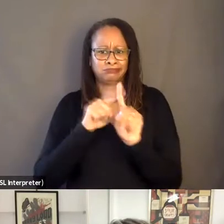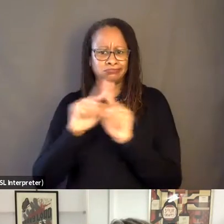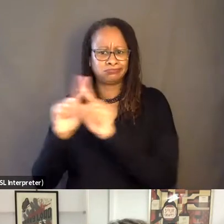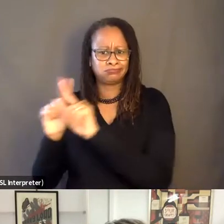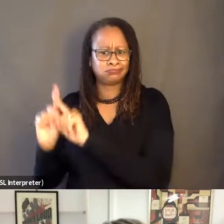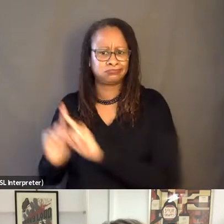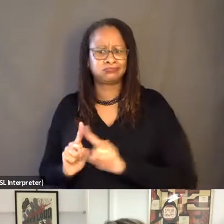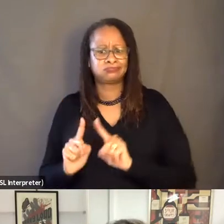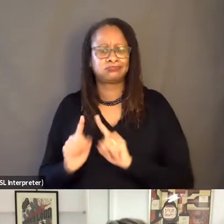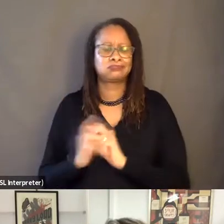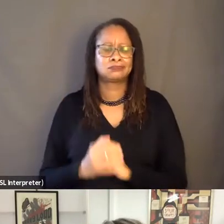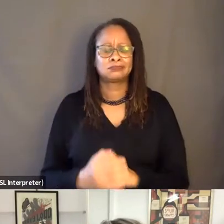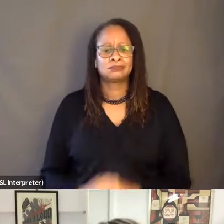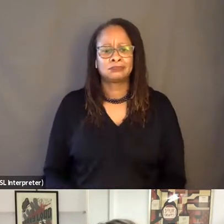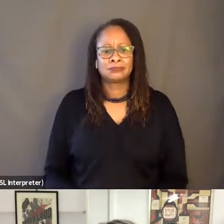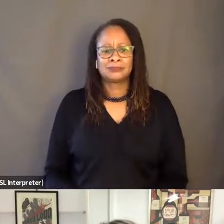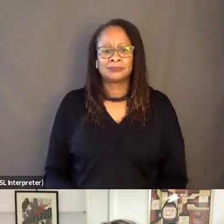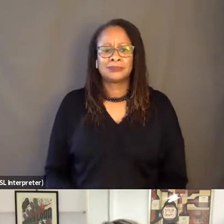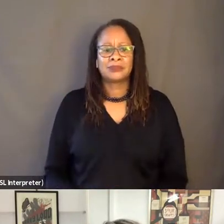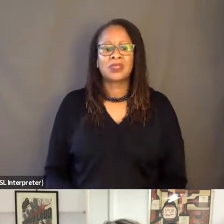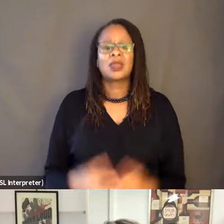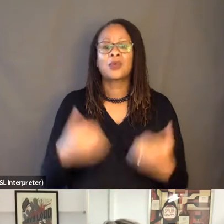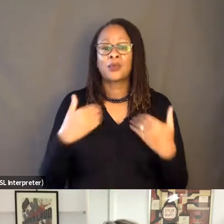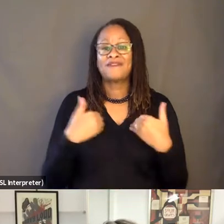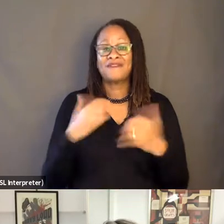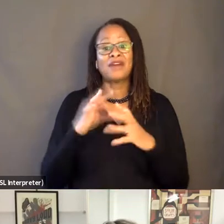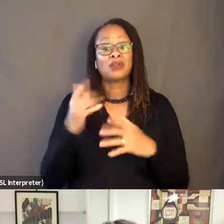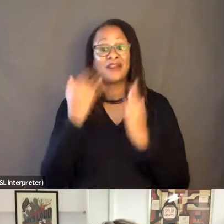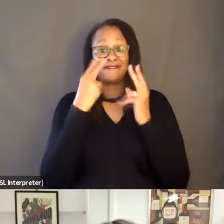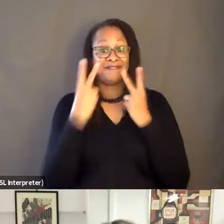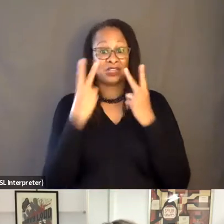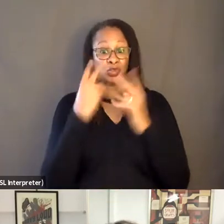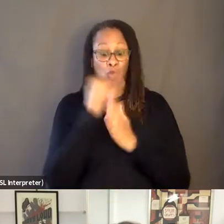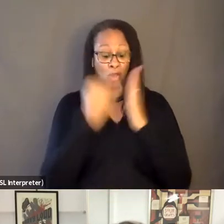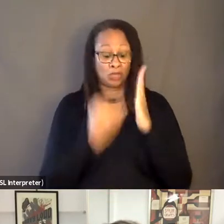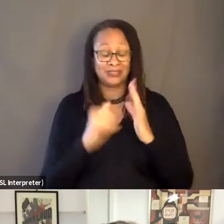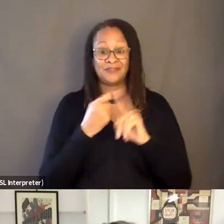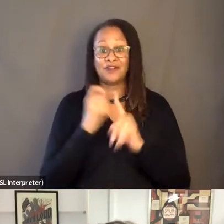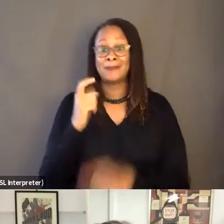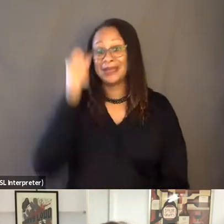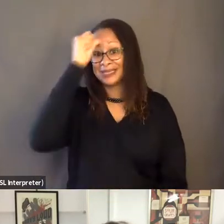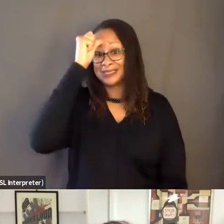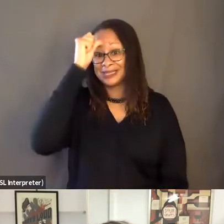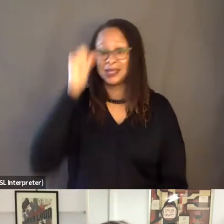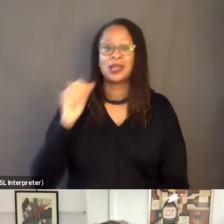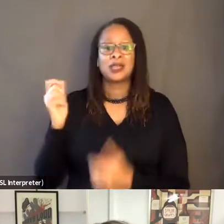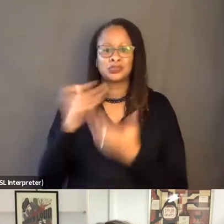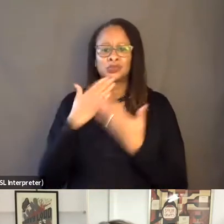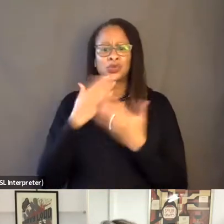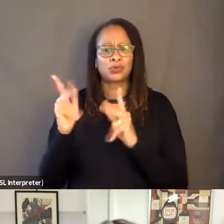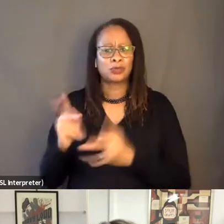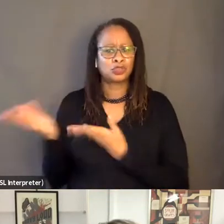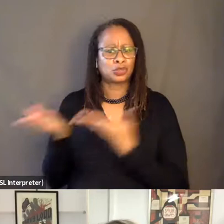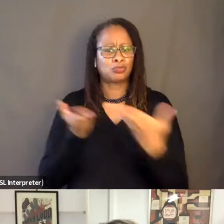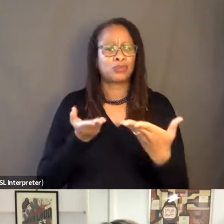We found this Amrit, who's a visual artist in India, and it felt that she was a kind of good person to take us into that world through her art,